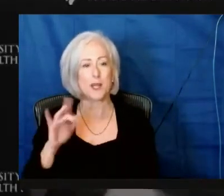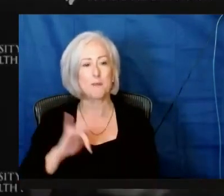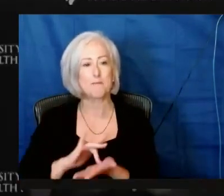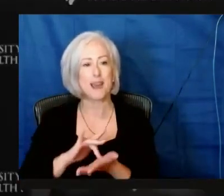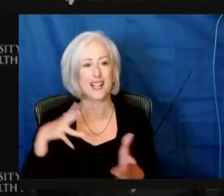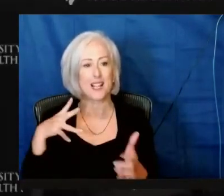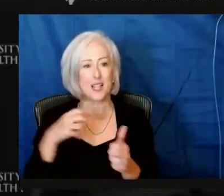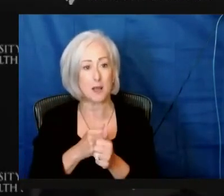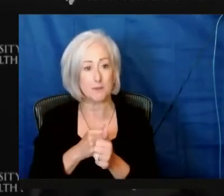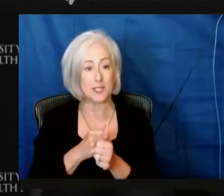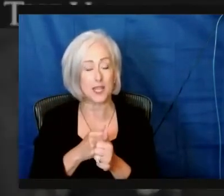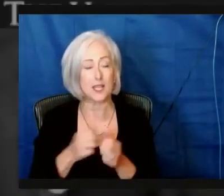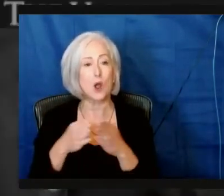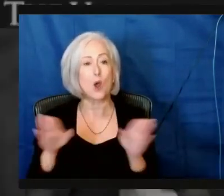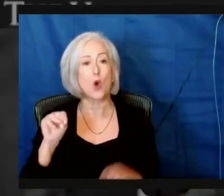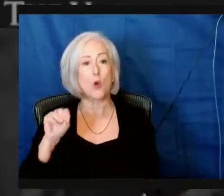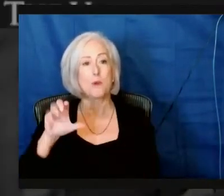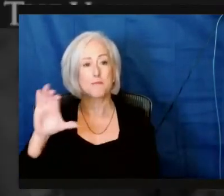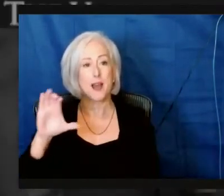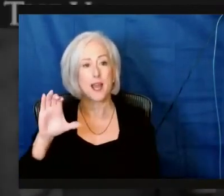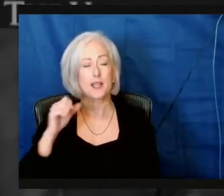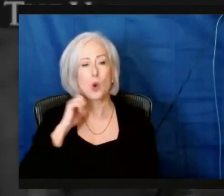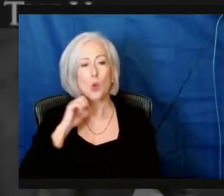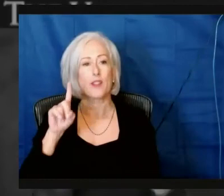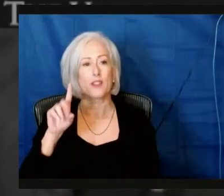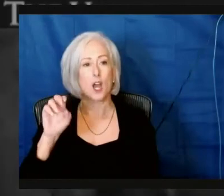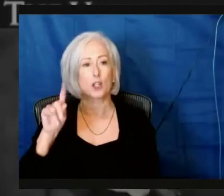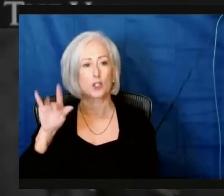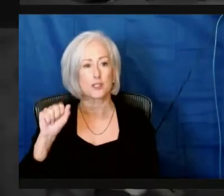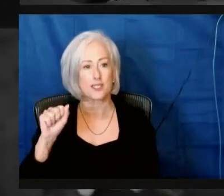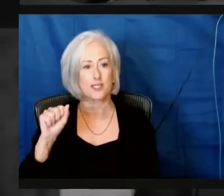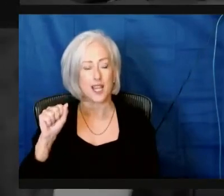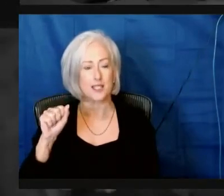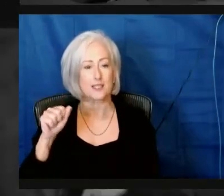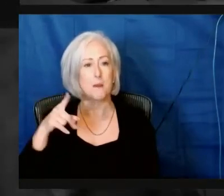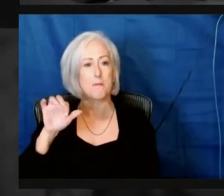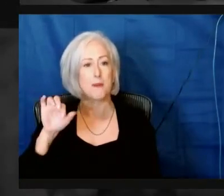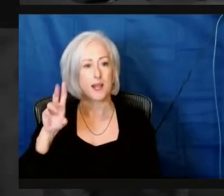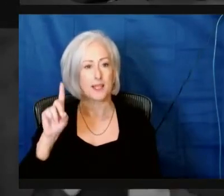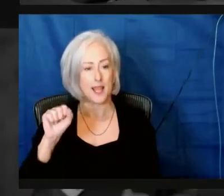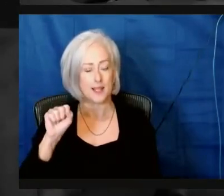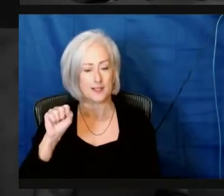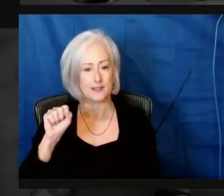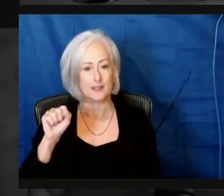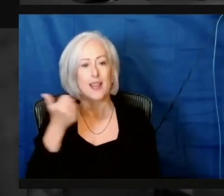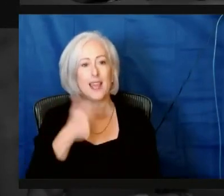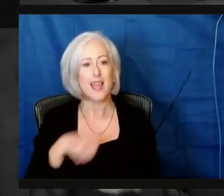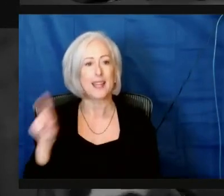mics with Dr. Stites podcast. Now, everywhere podcasts are available.